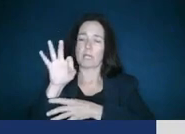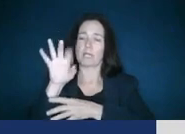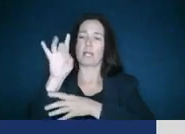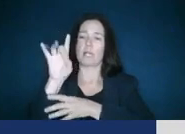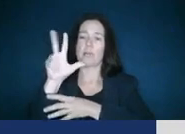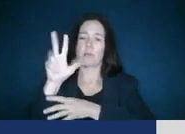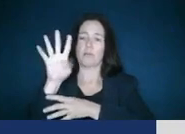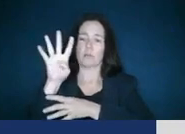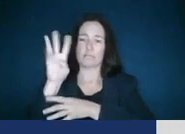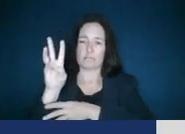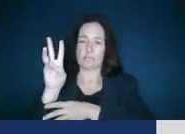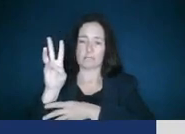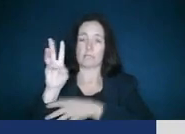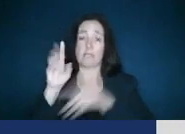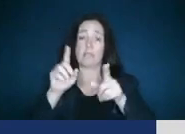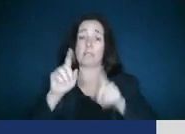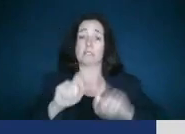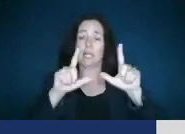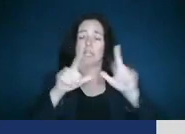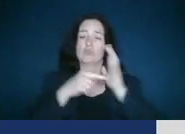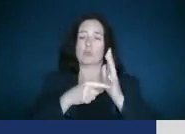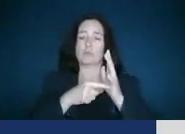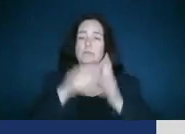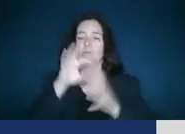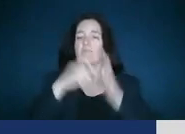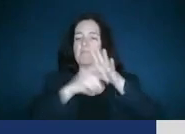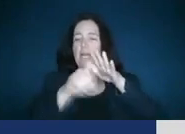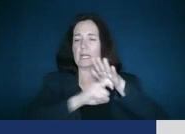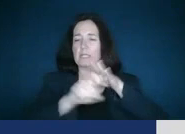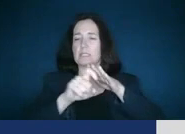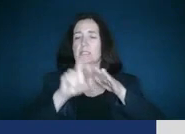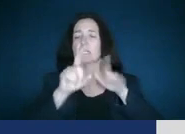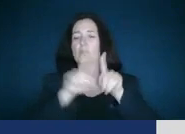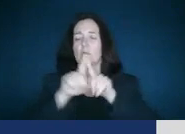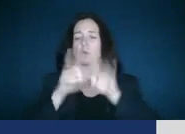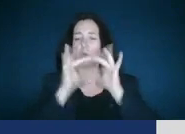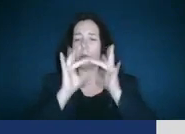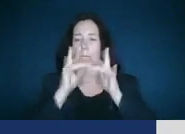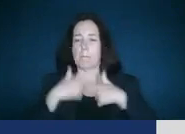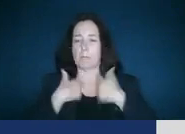423-439-8346. This slide shows our fax line as well as our web address,